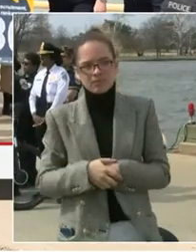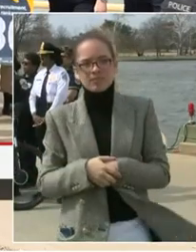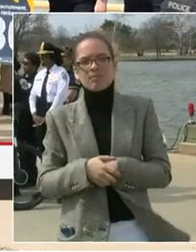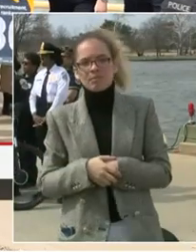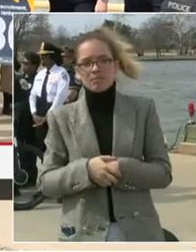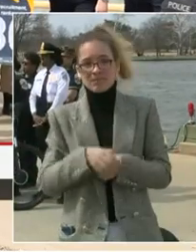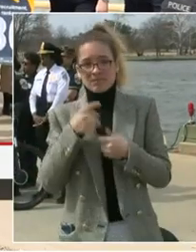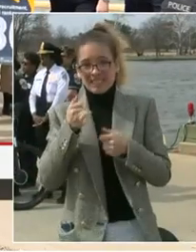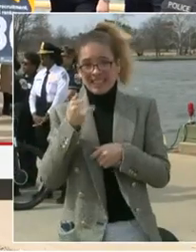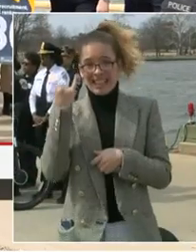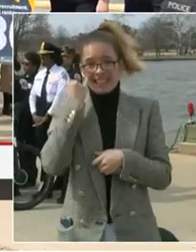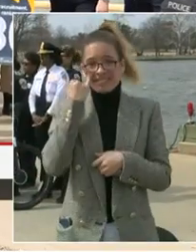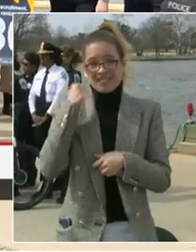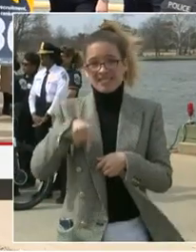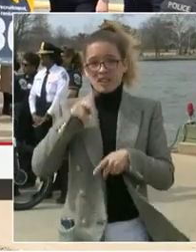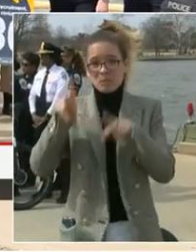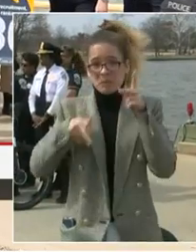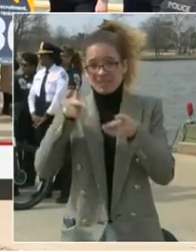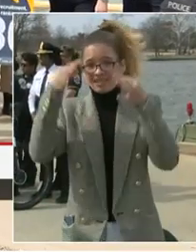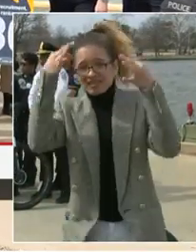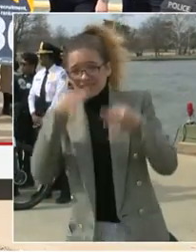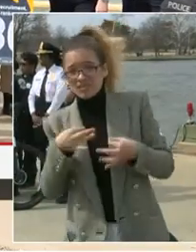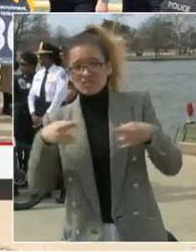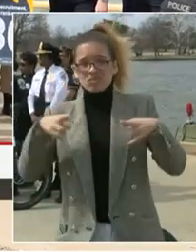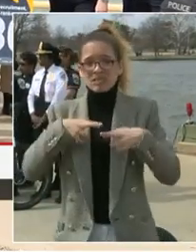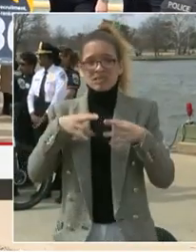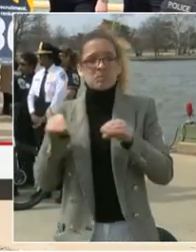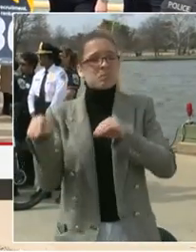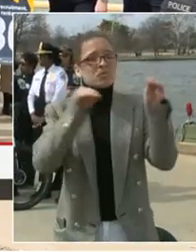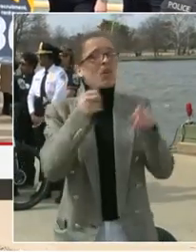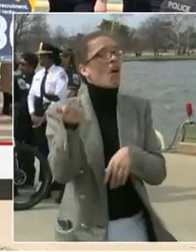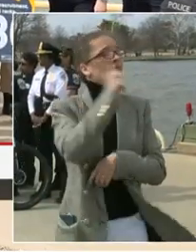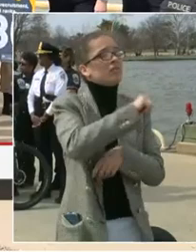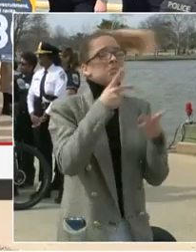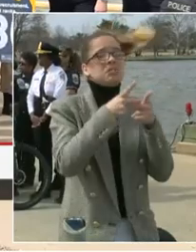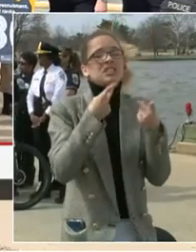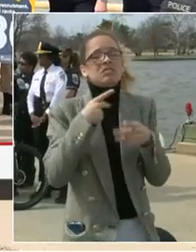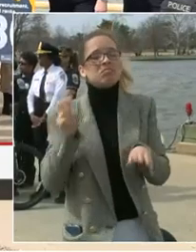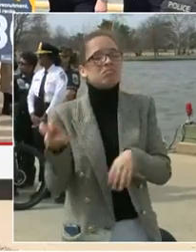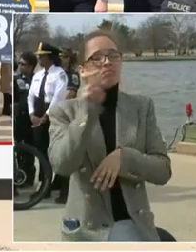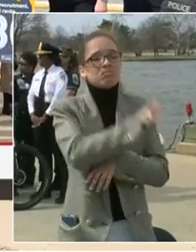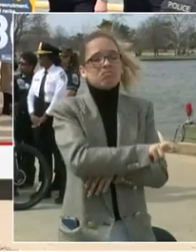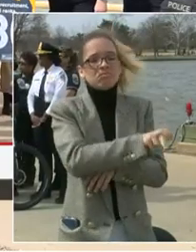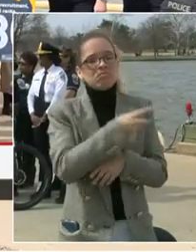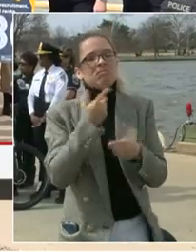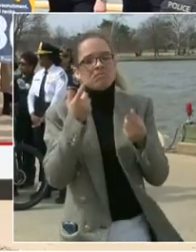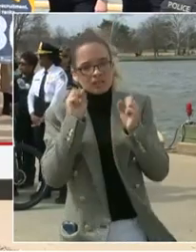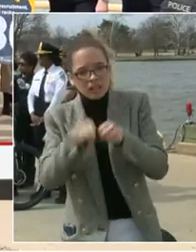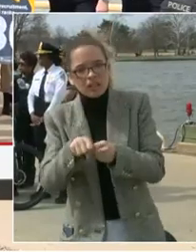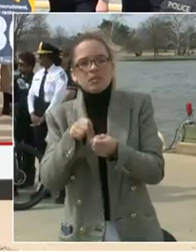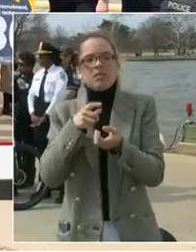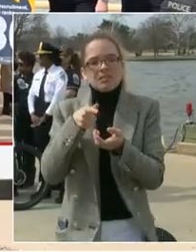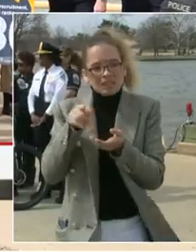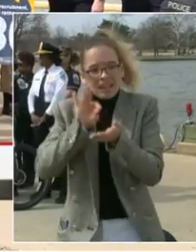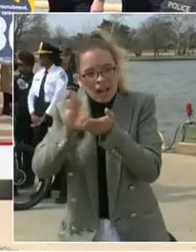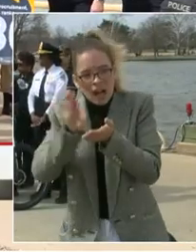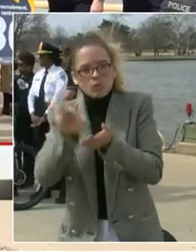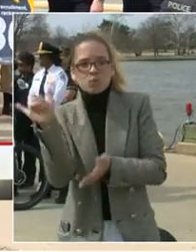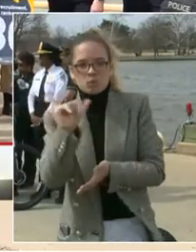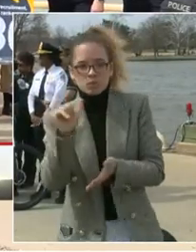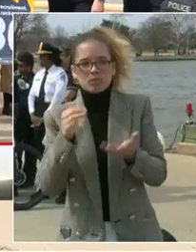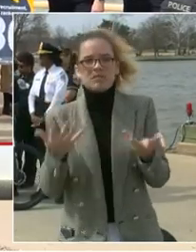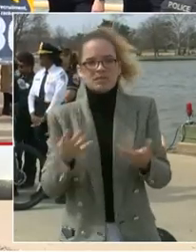to retire or move on to another department. That's why in the course of my tenure, you have seen me invest in